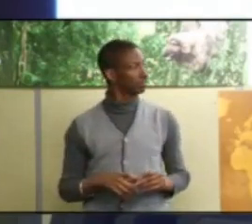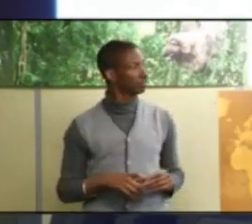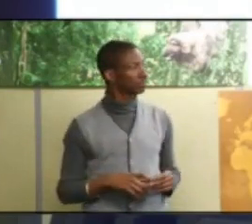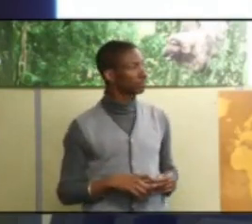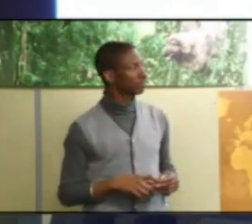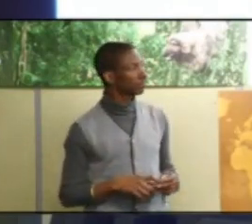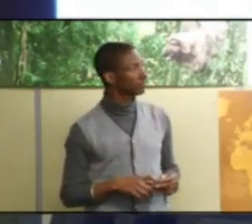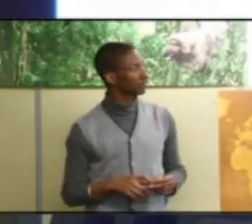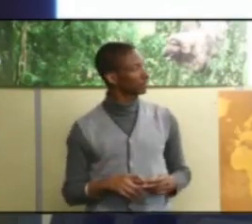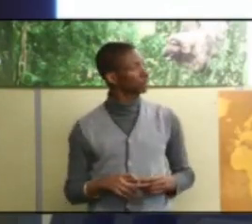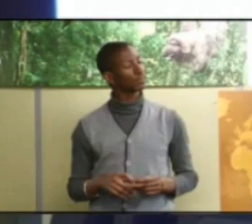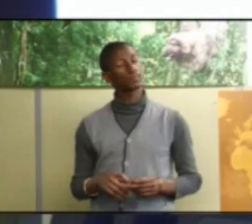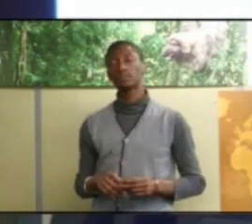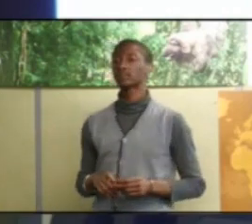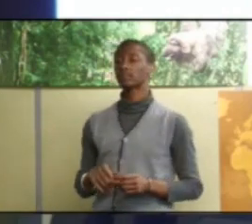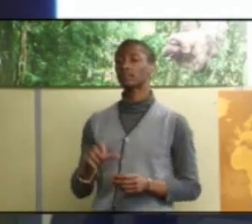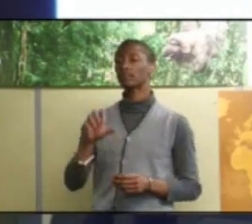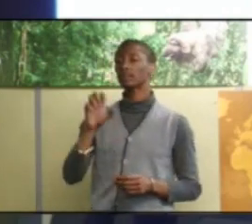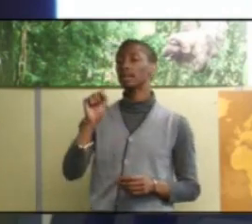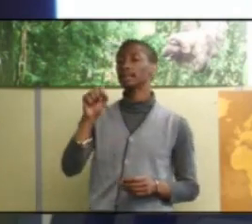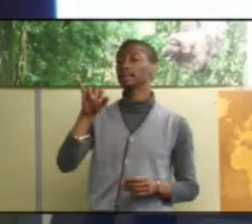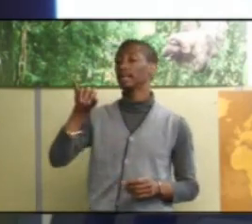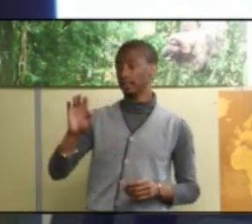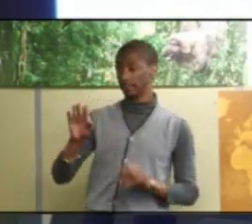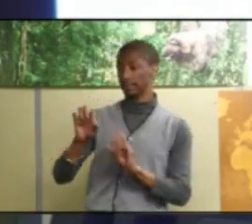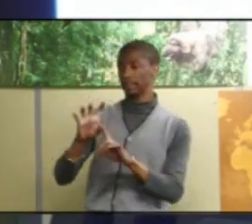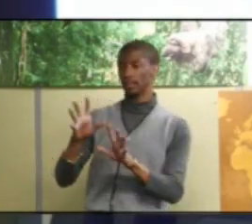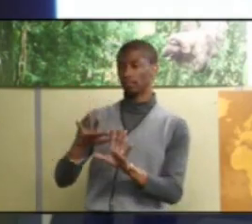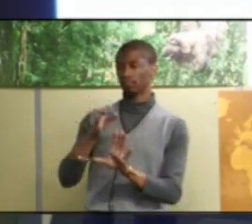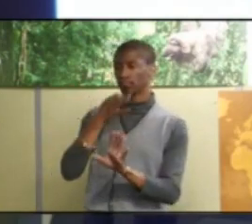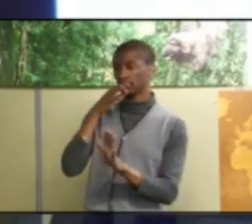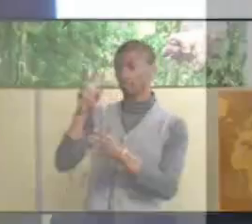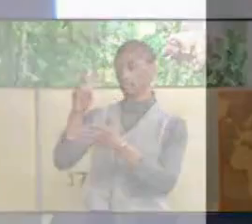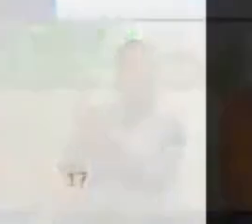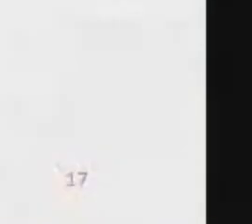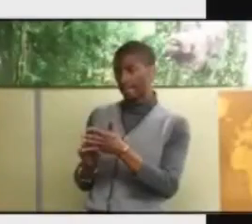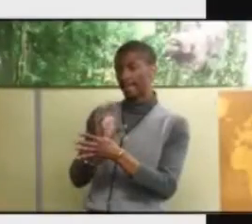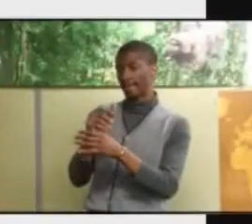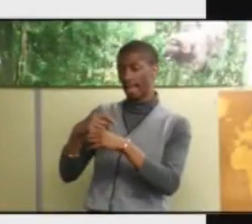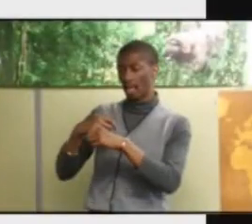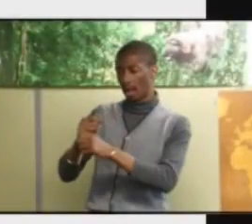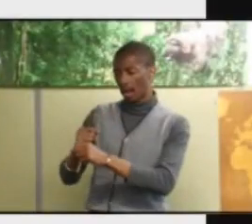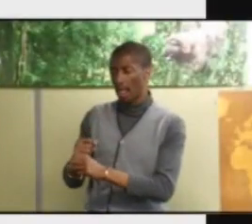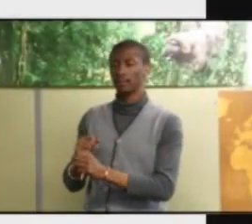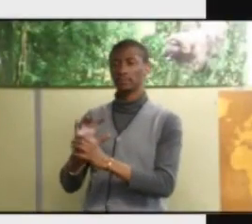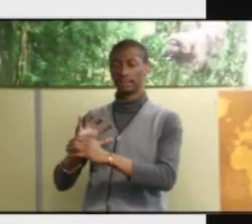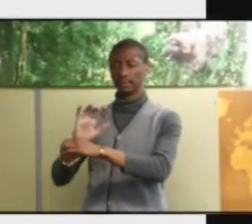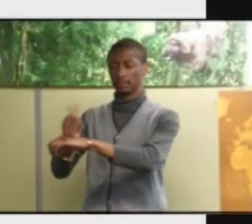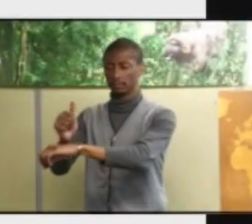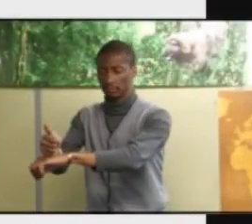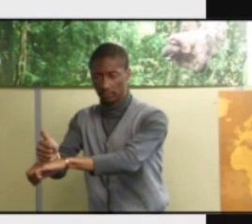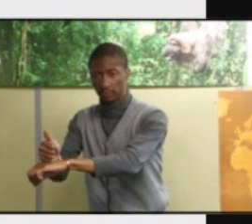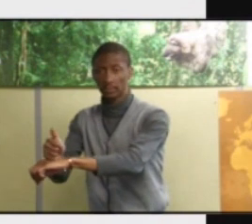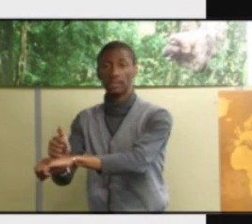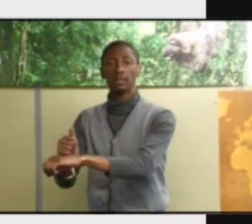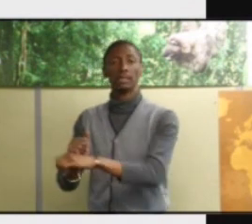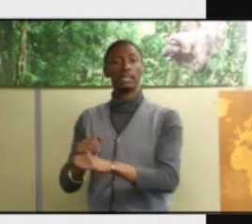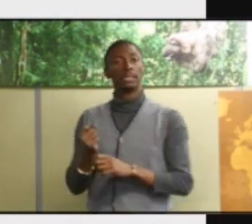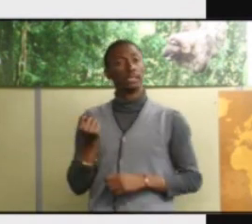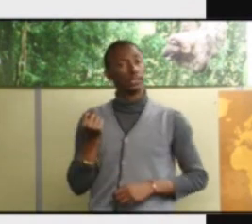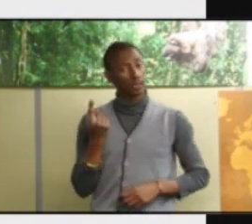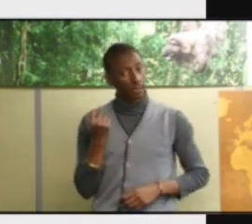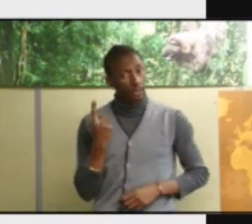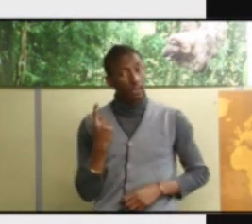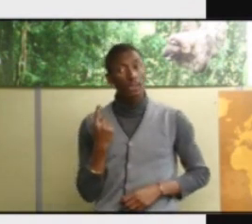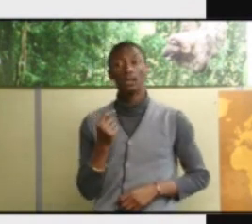So Smithsonian Exhibits is really good at designing and fabricating and installing. There are things on